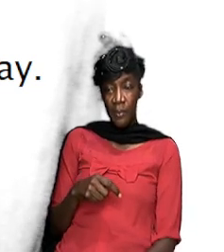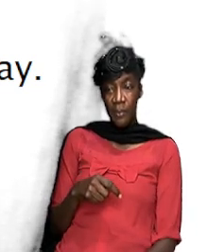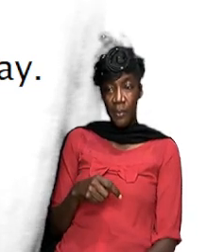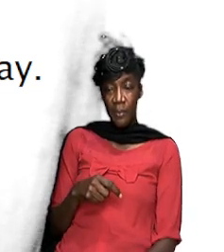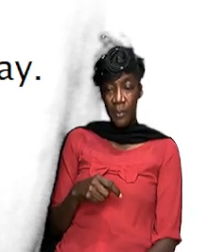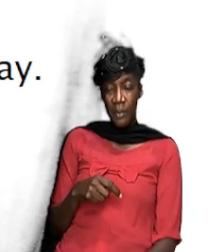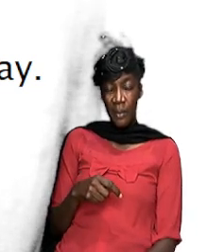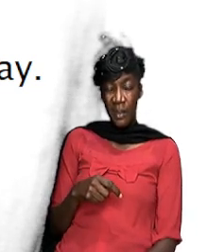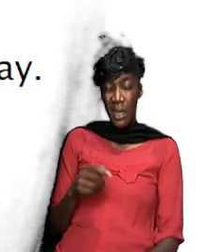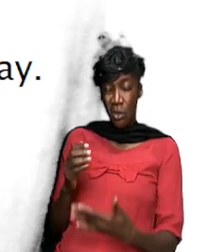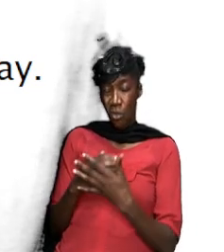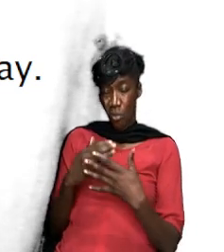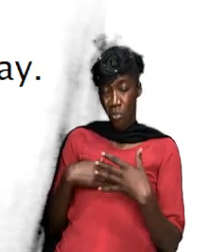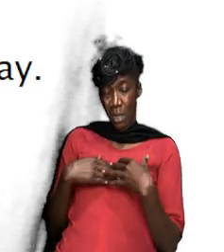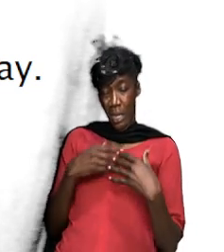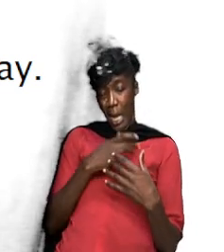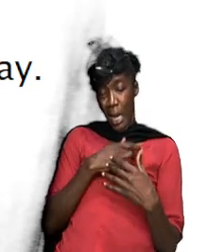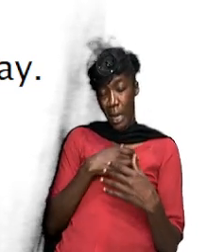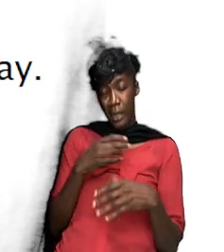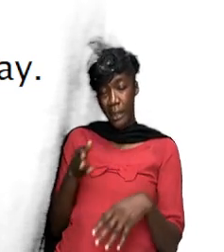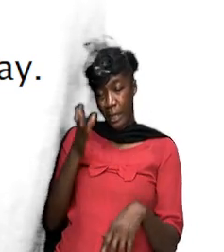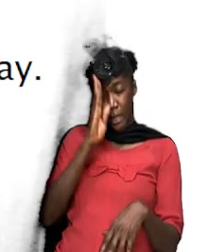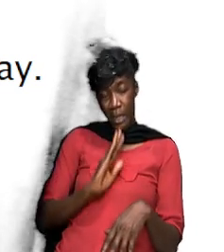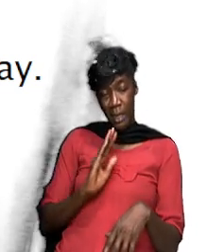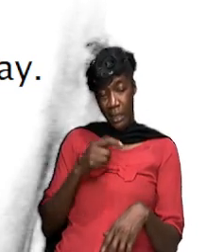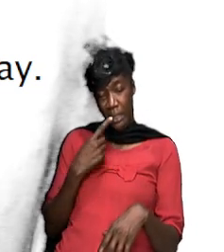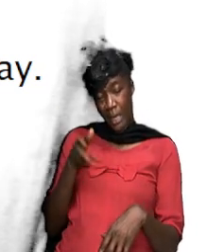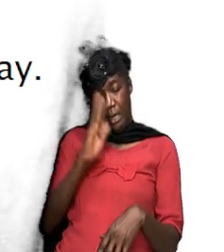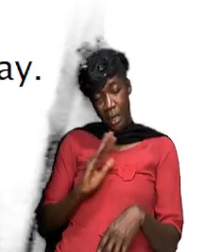on God. He can say, God, I want to build you one temple.